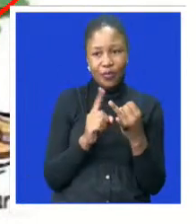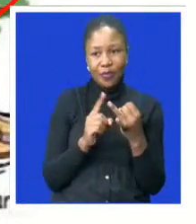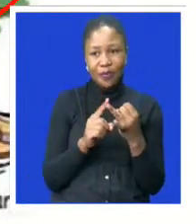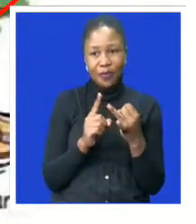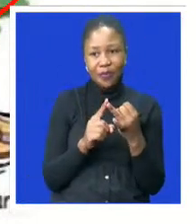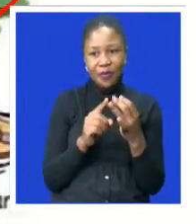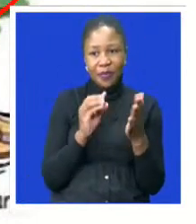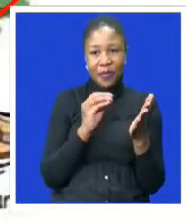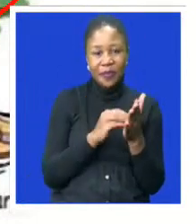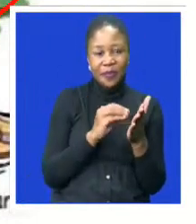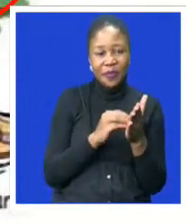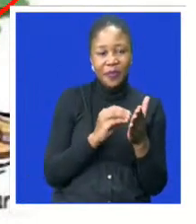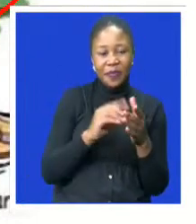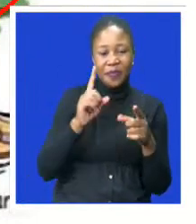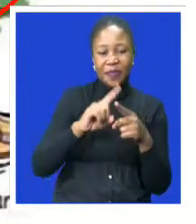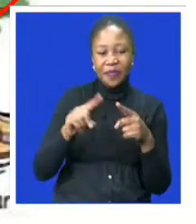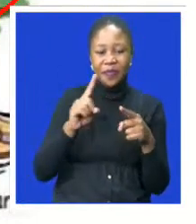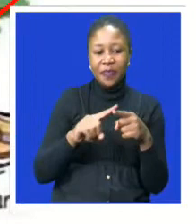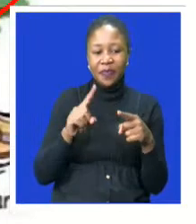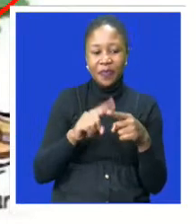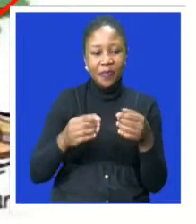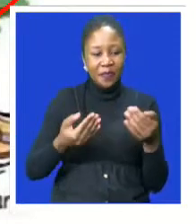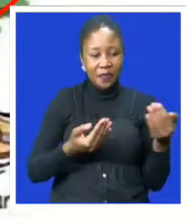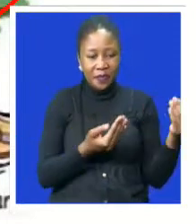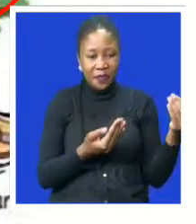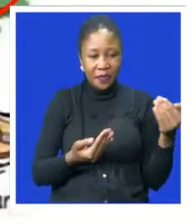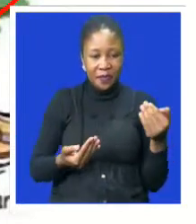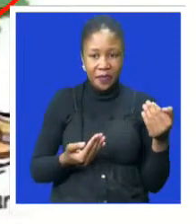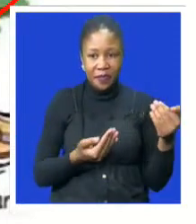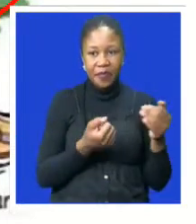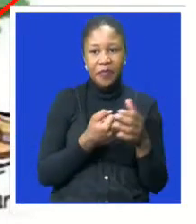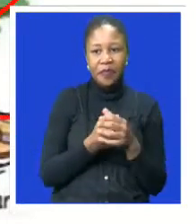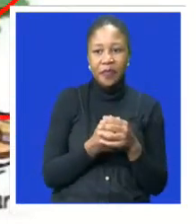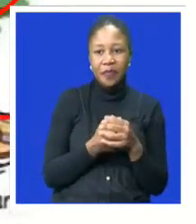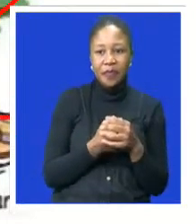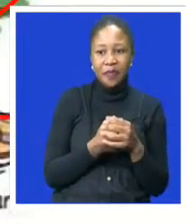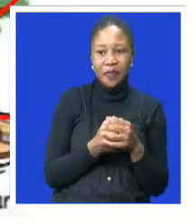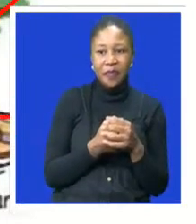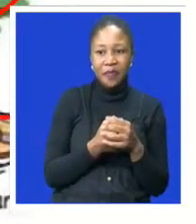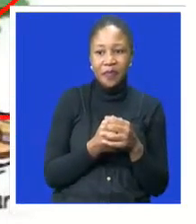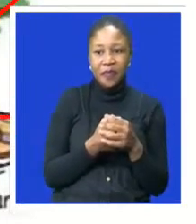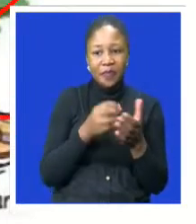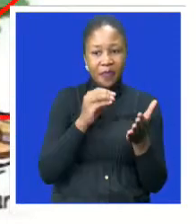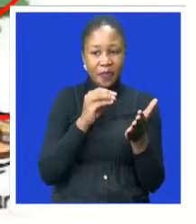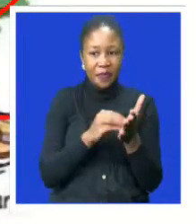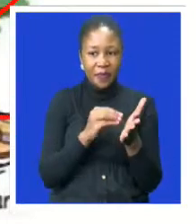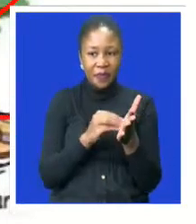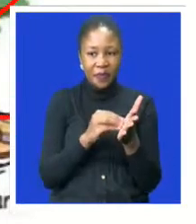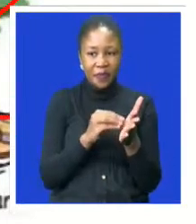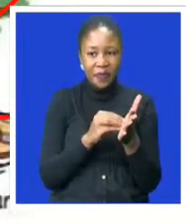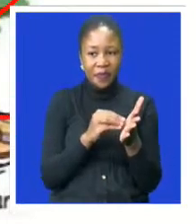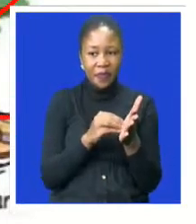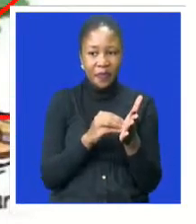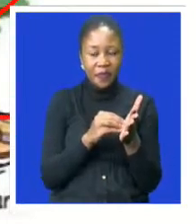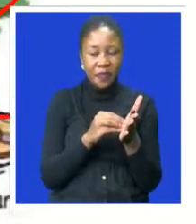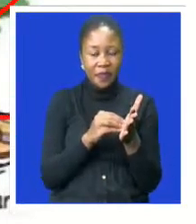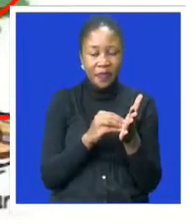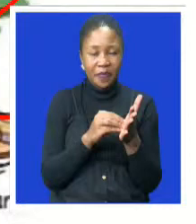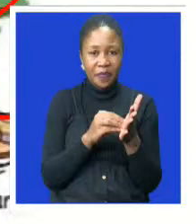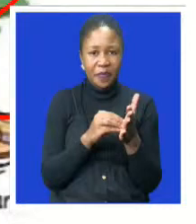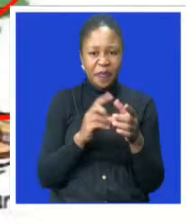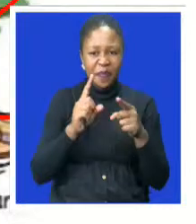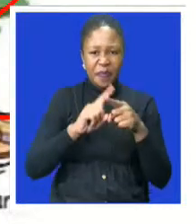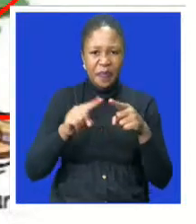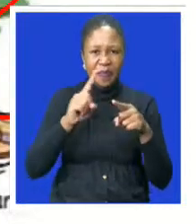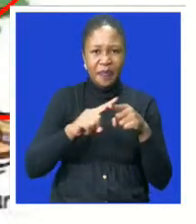We have a doll. It was made by people. We have a skateboard. It was made by people.